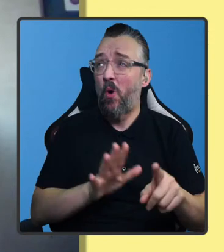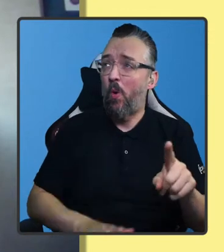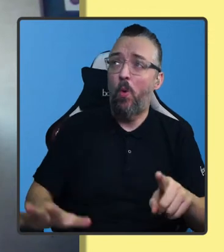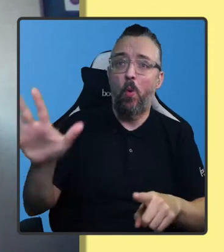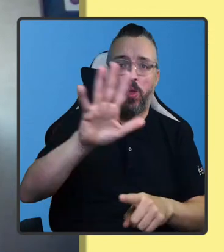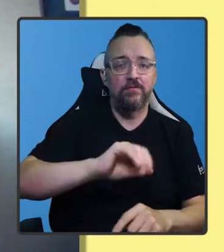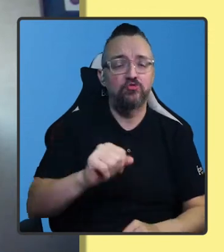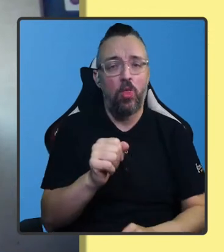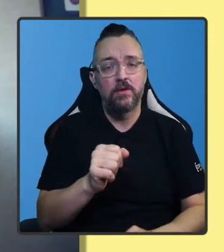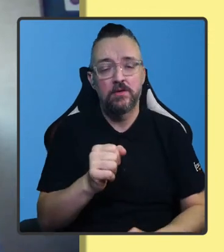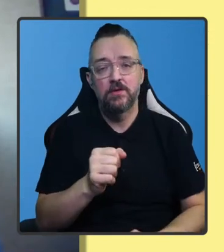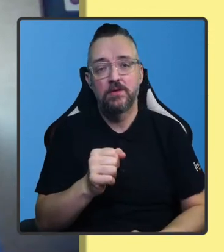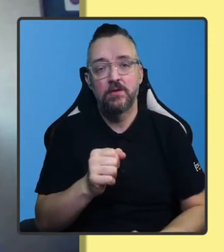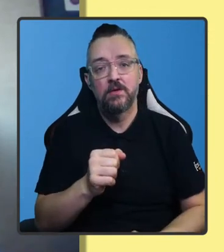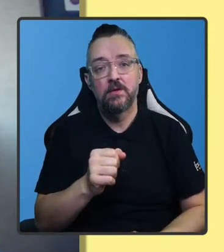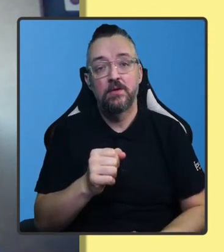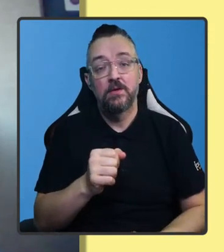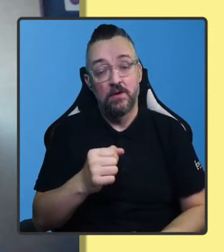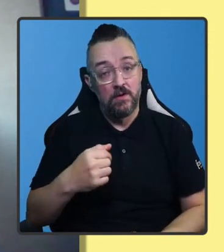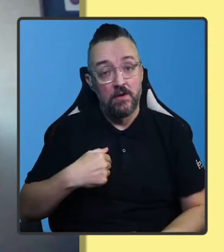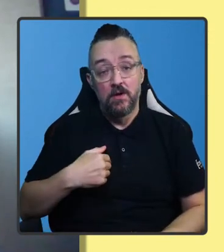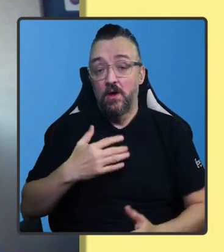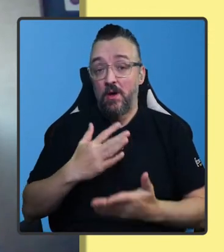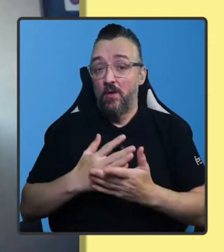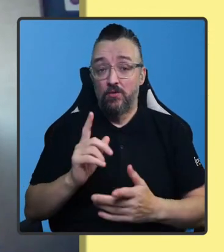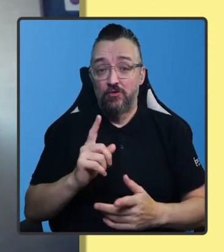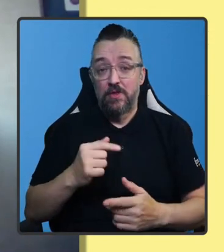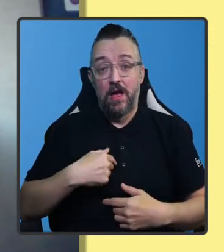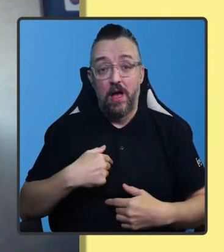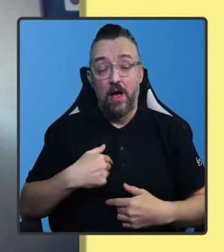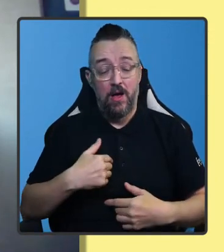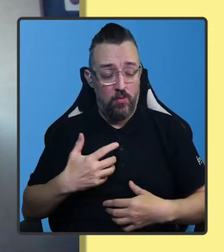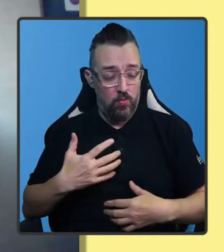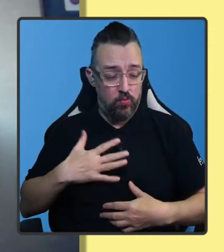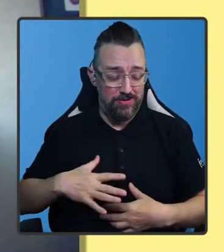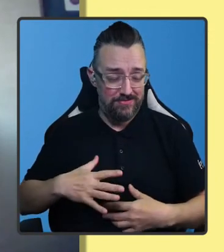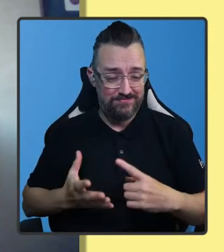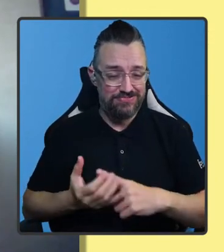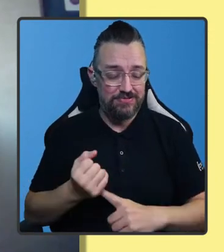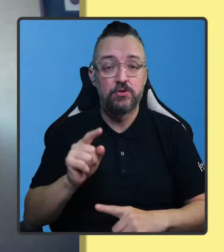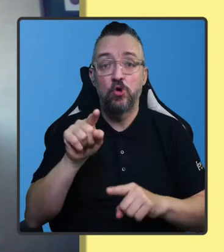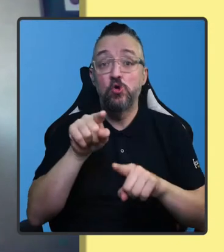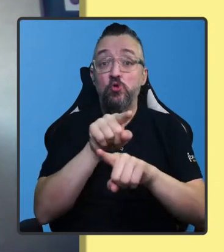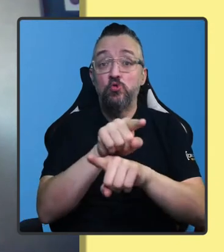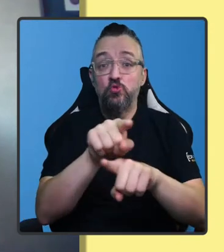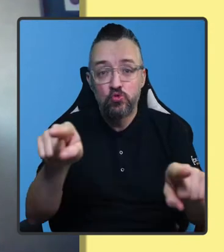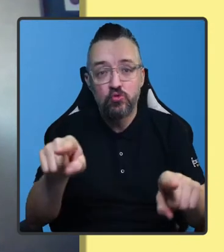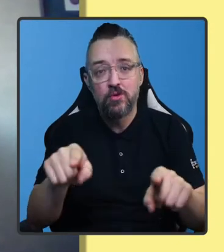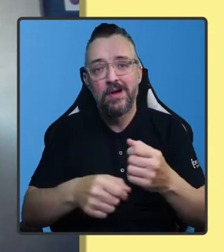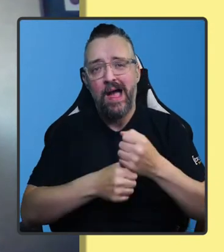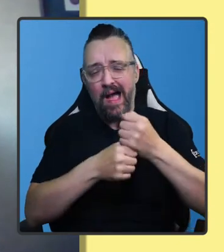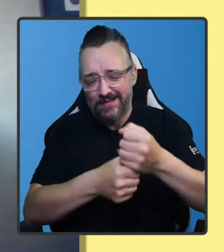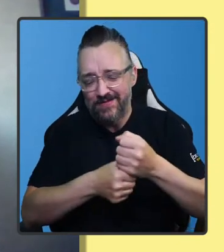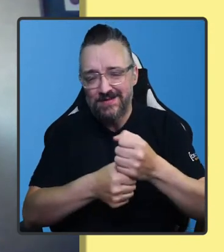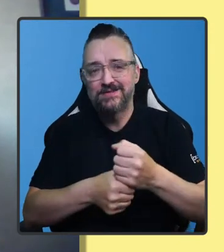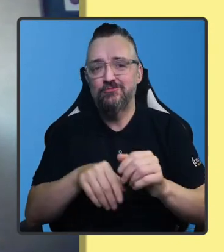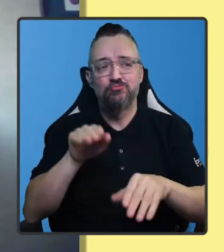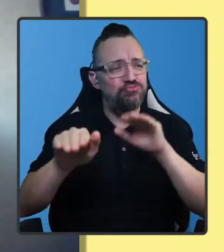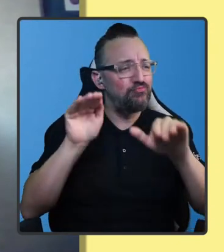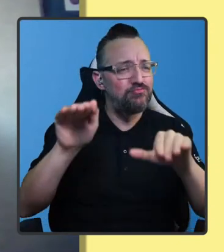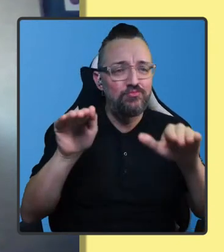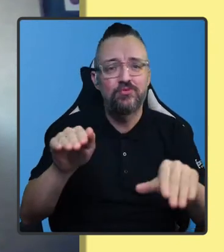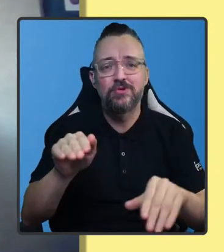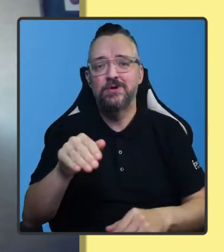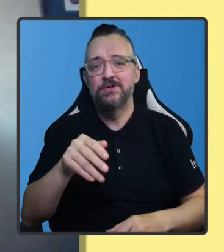Our ambition is only surpassed by the commitment of you, our members and activists, whose hard work pounding the streets is making our ambition a